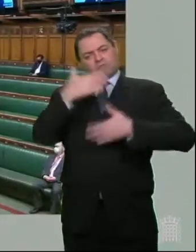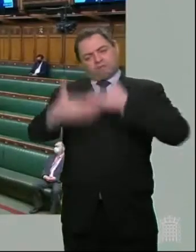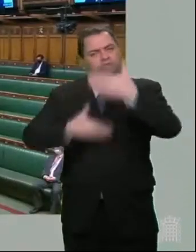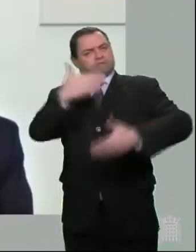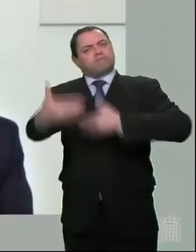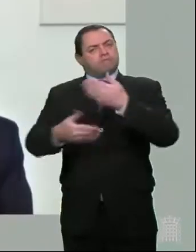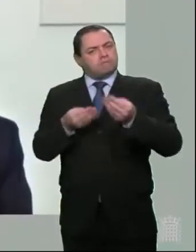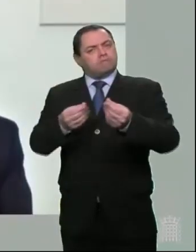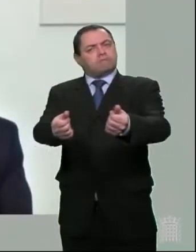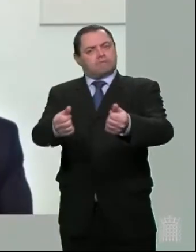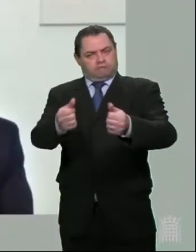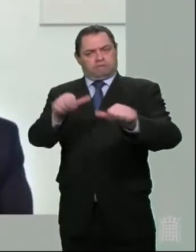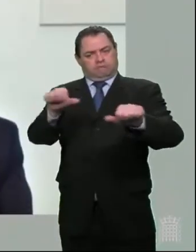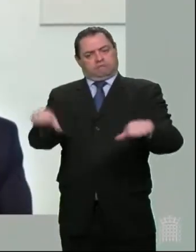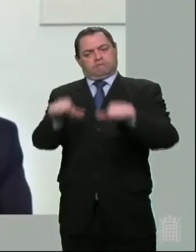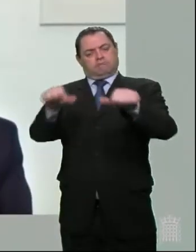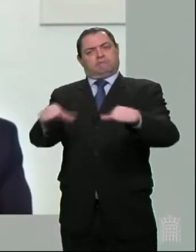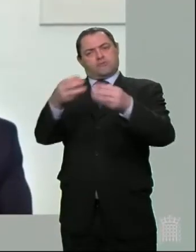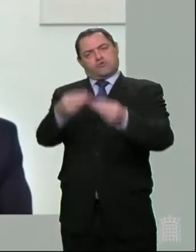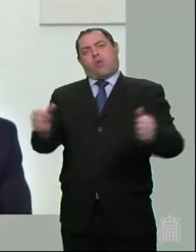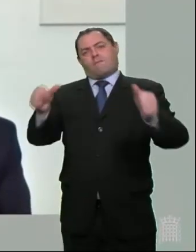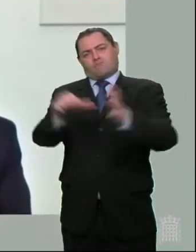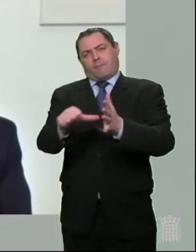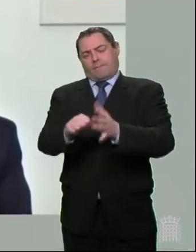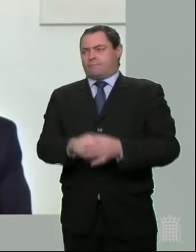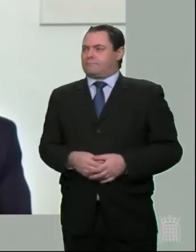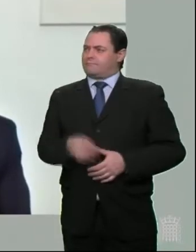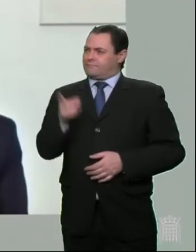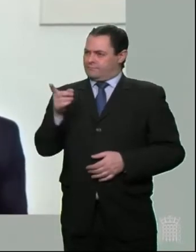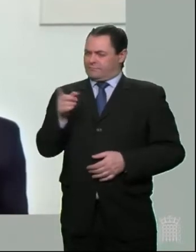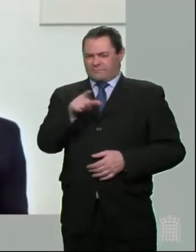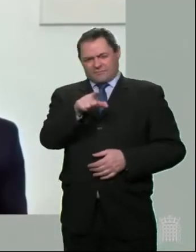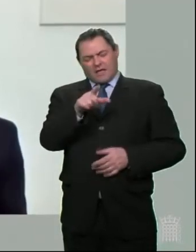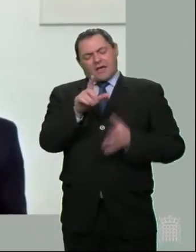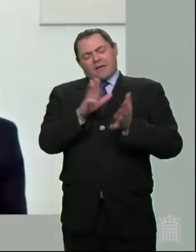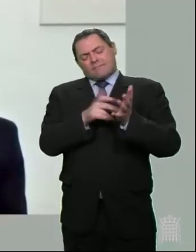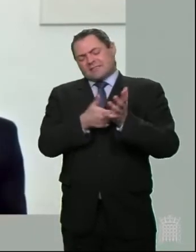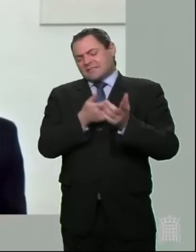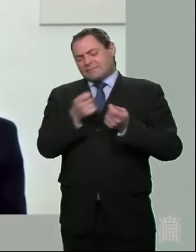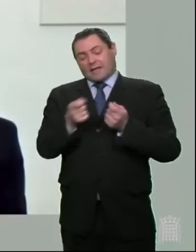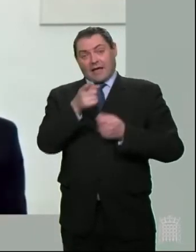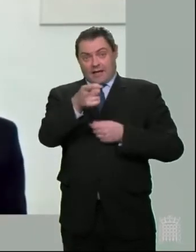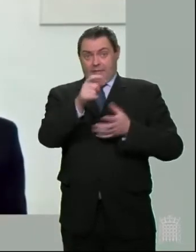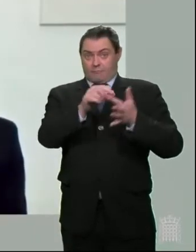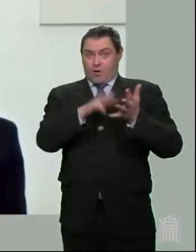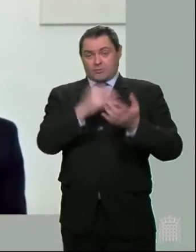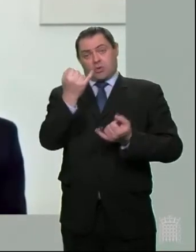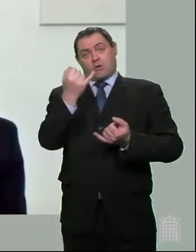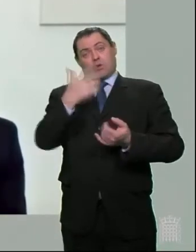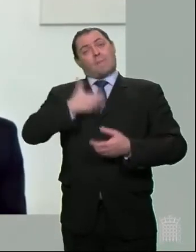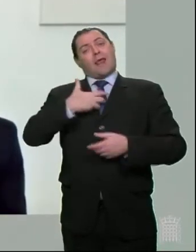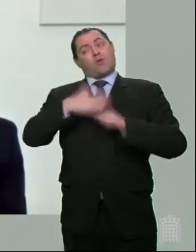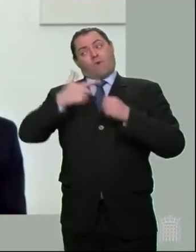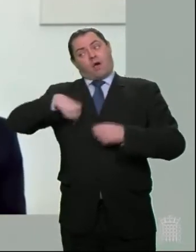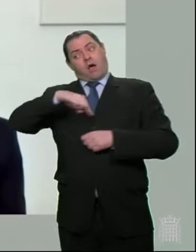Starmer. Mr. Speaker, the Prime Minister complains about the opposition, but the greatest criticism of the Prime Minister at the moment in